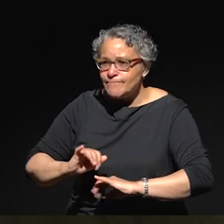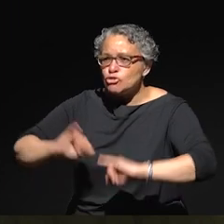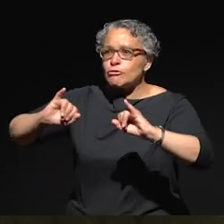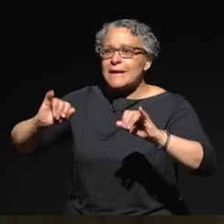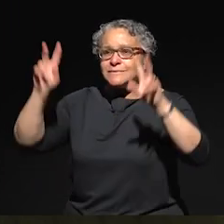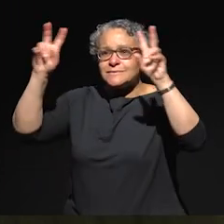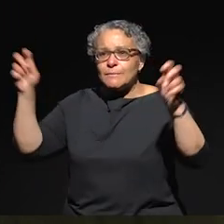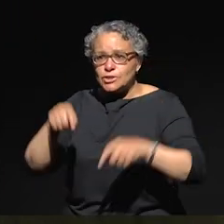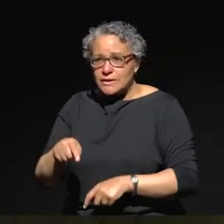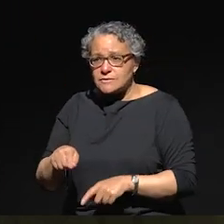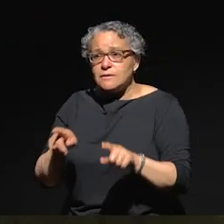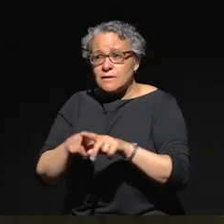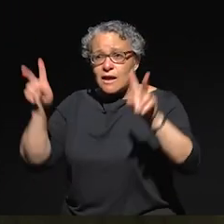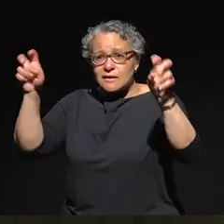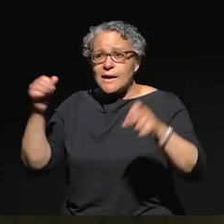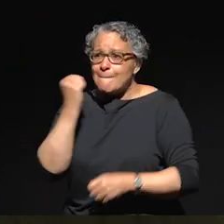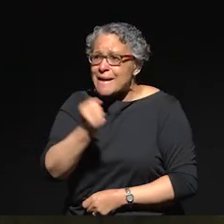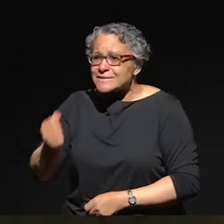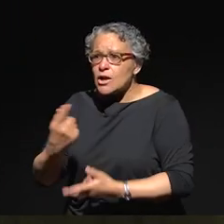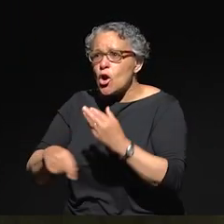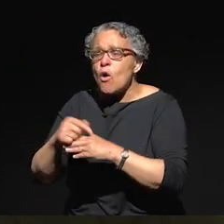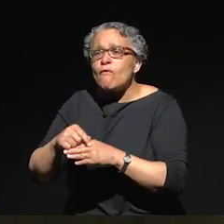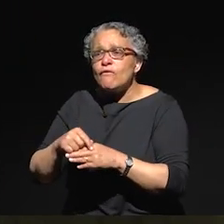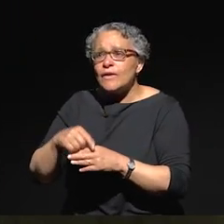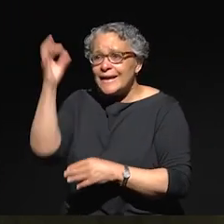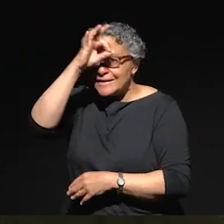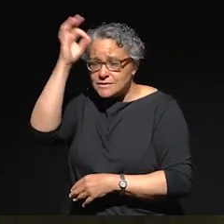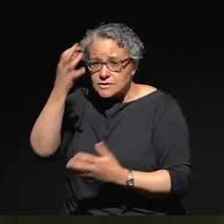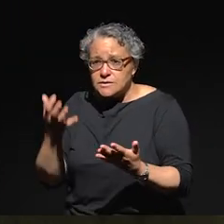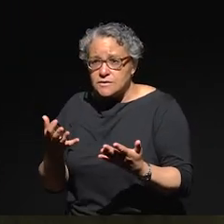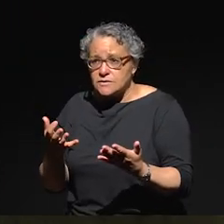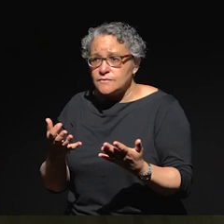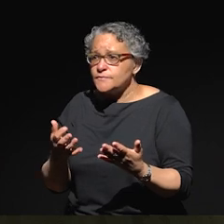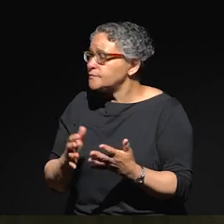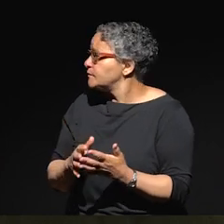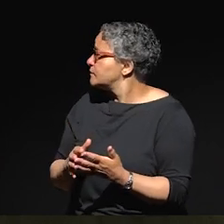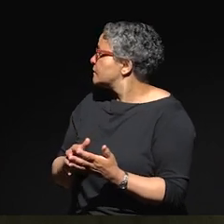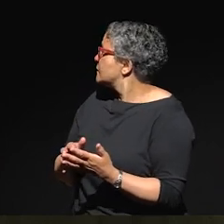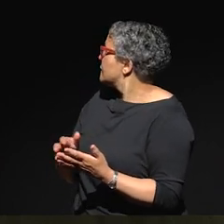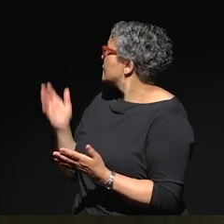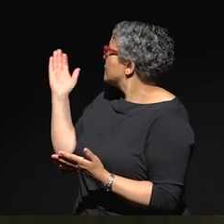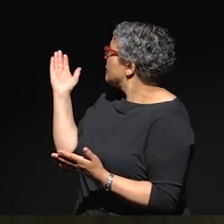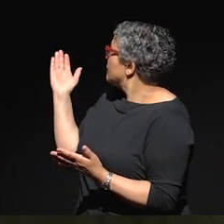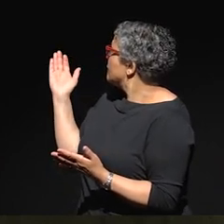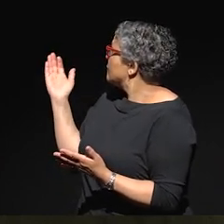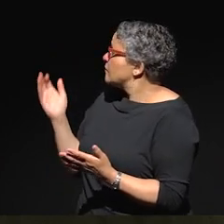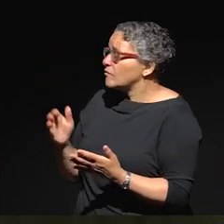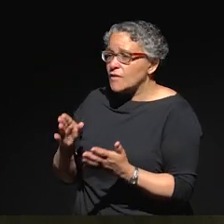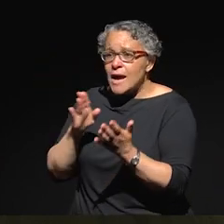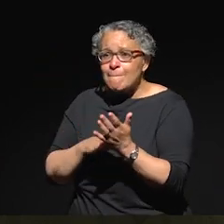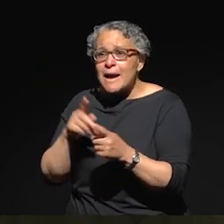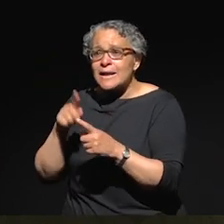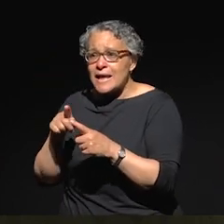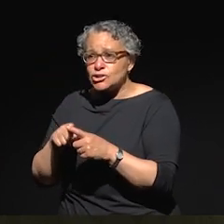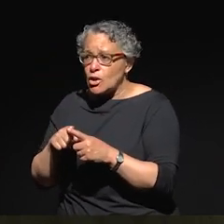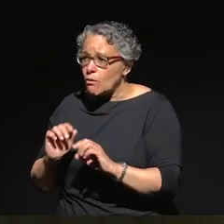subjects, such as the Massacre of the Innocents, where we have muscular bodies in motion, which is one of the great things one could do as an artist at this point. And Michelangelo was a great master of it,